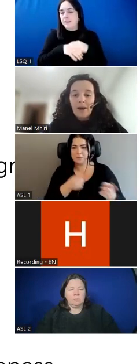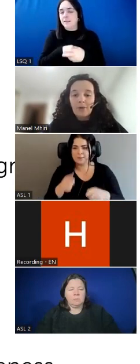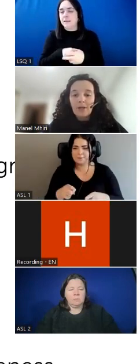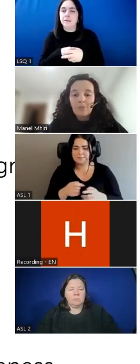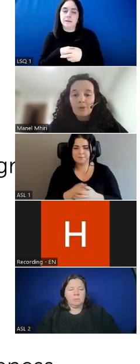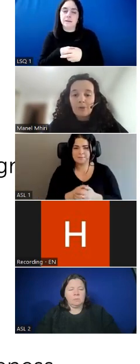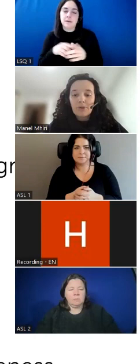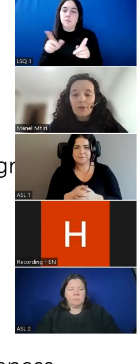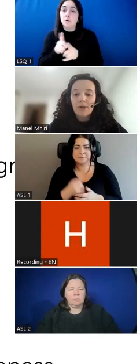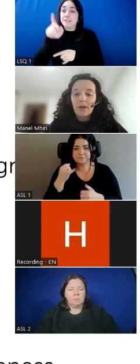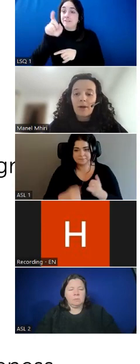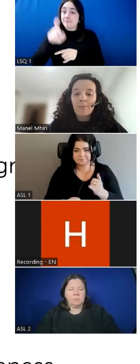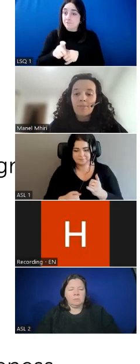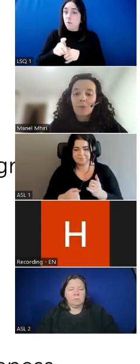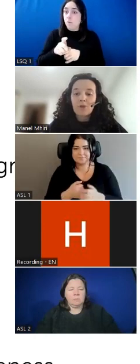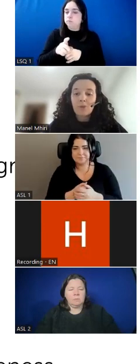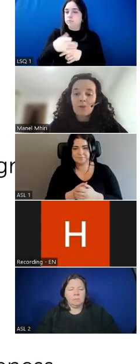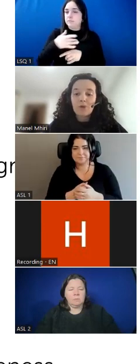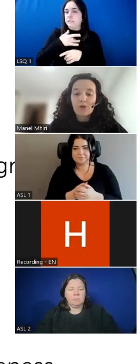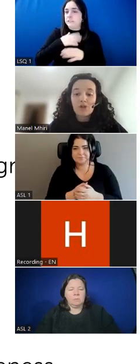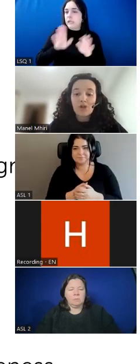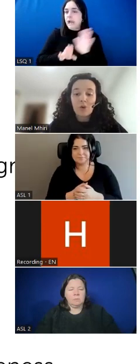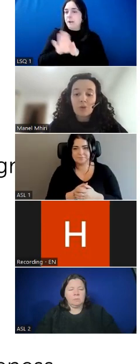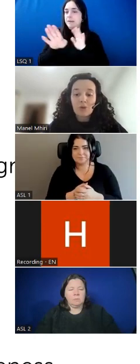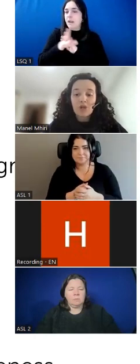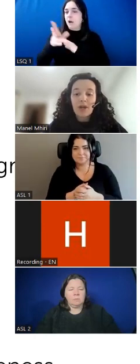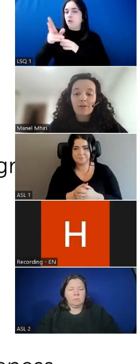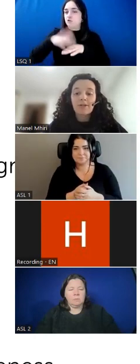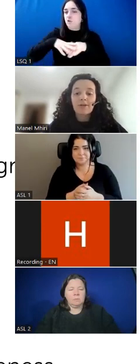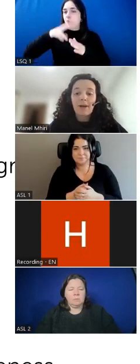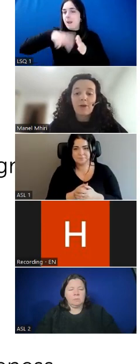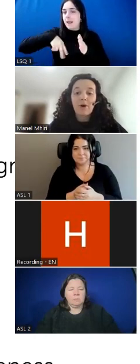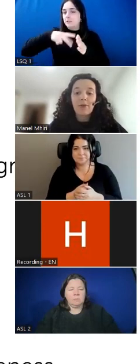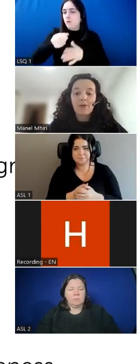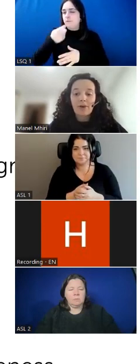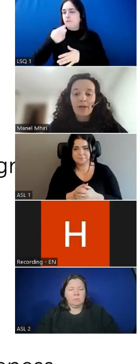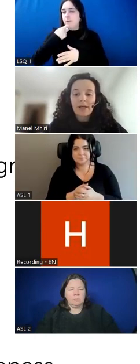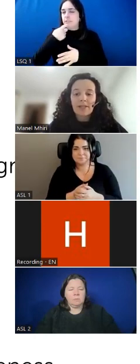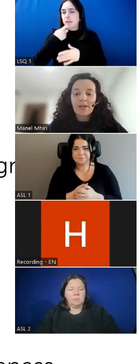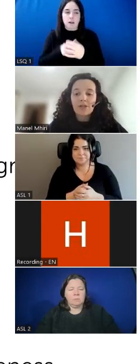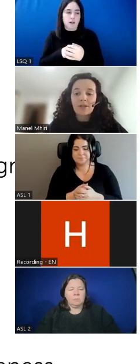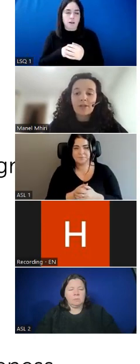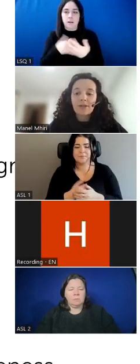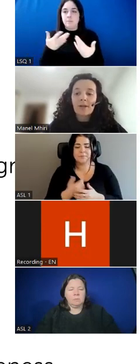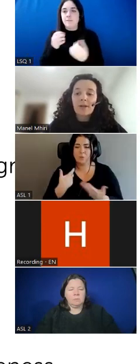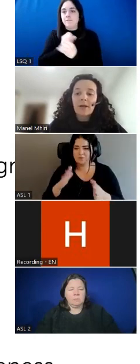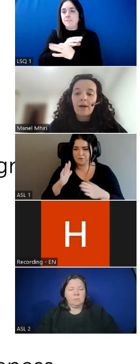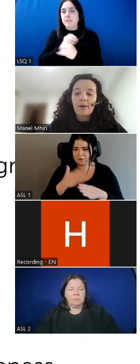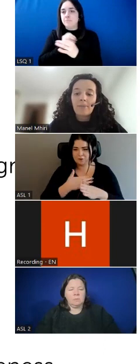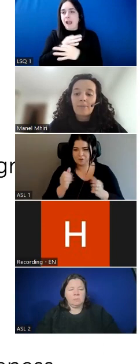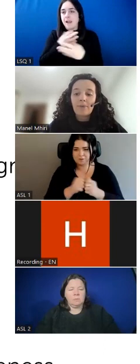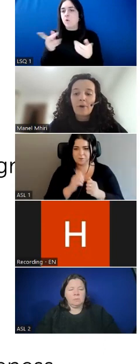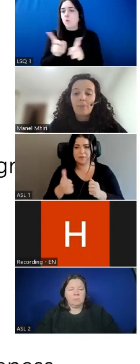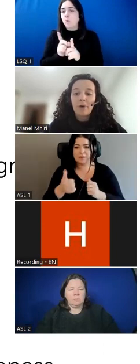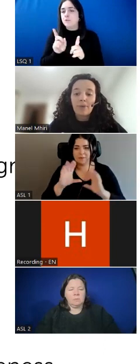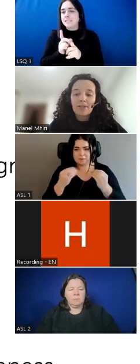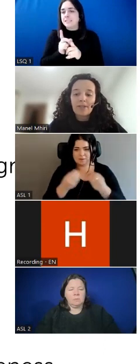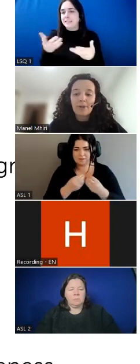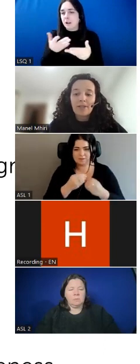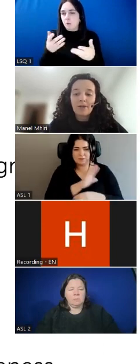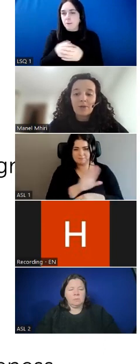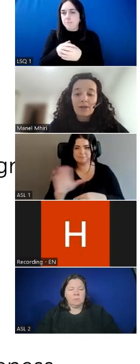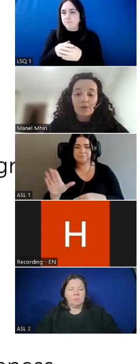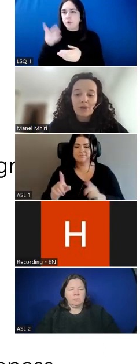Finally, our input, which was also shared by other organizations from